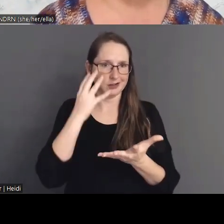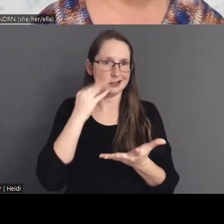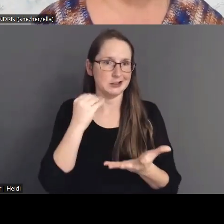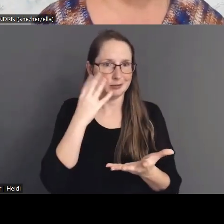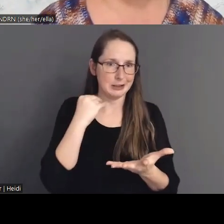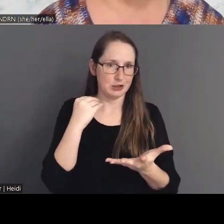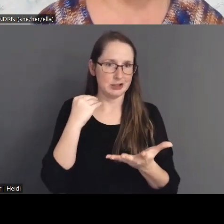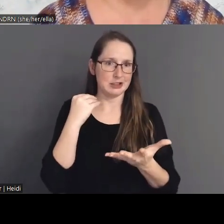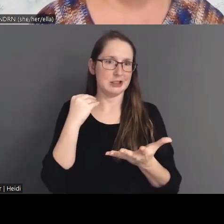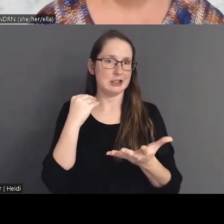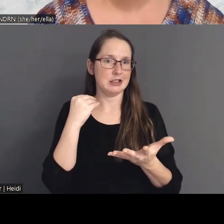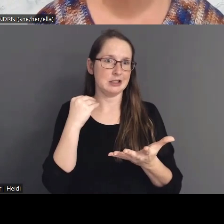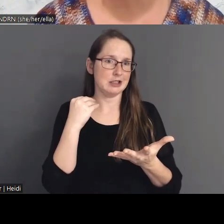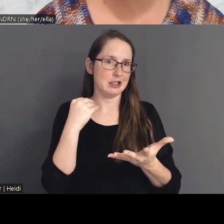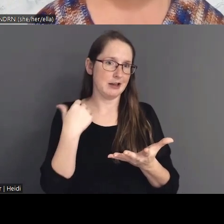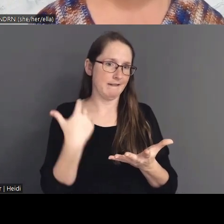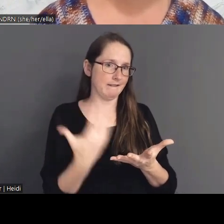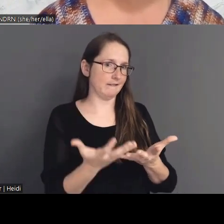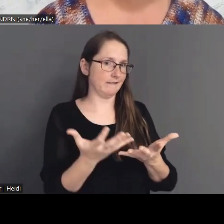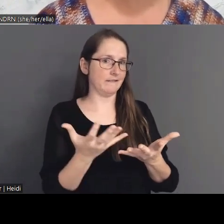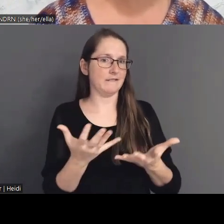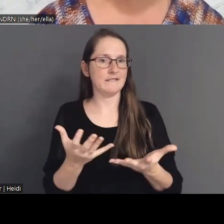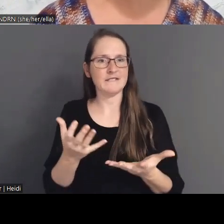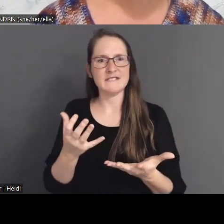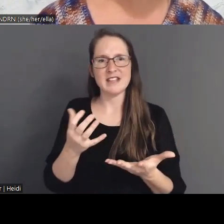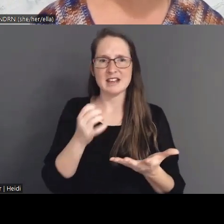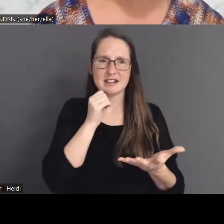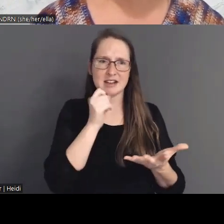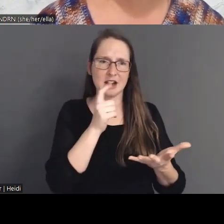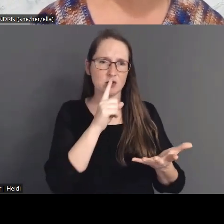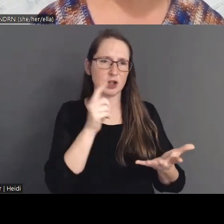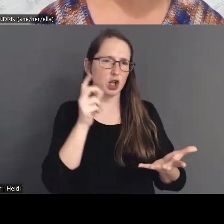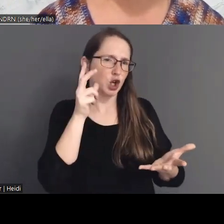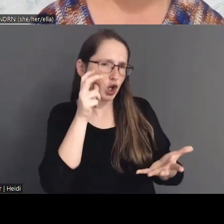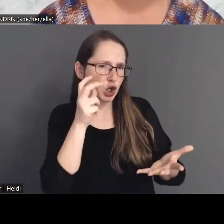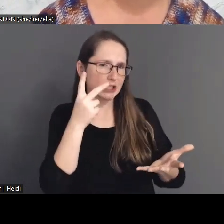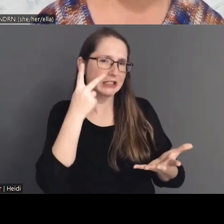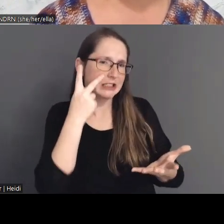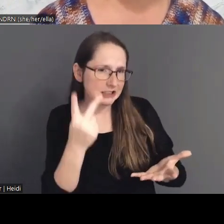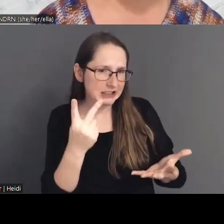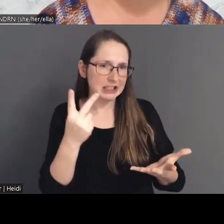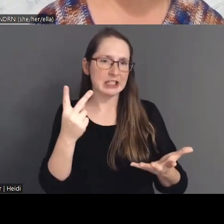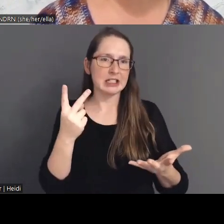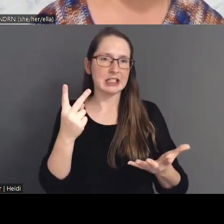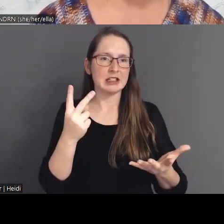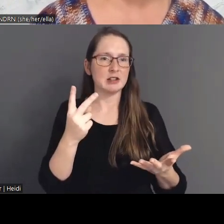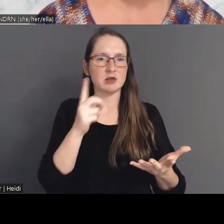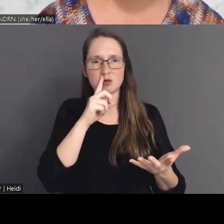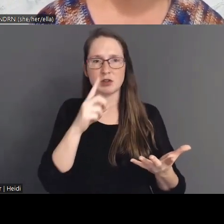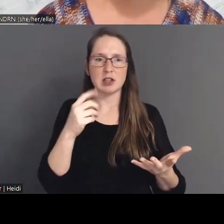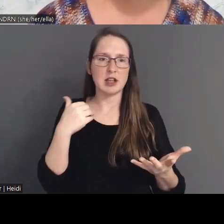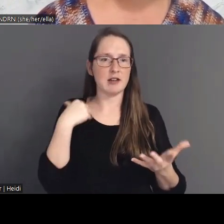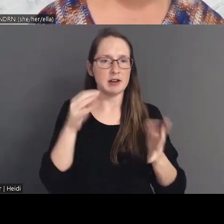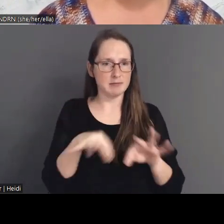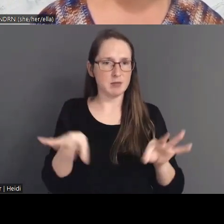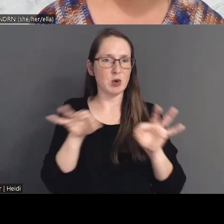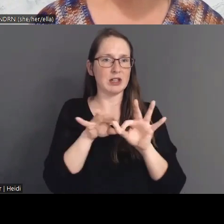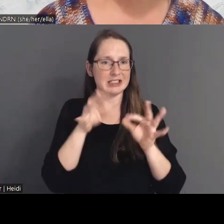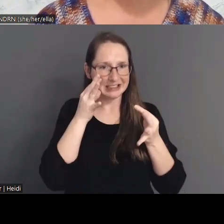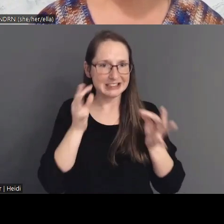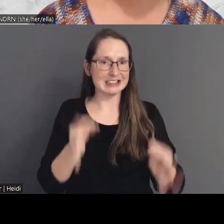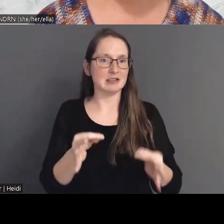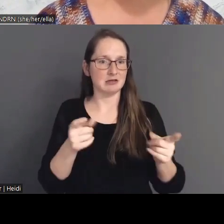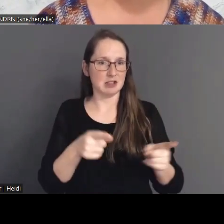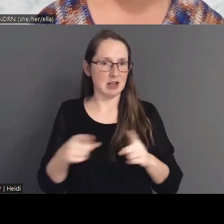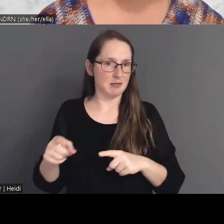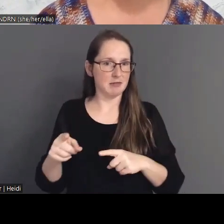experience of not necessarily being heard and seen, and having really important decisions made